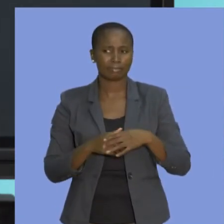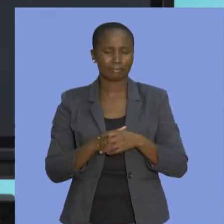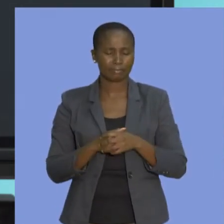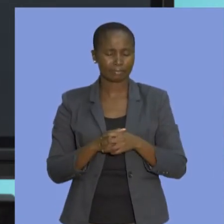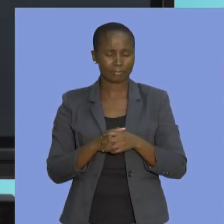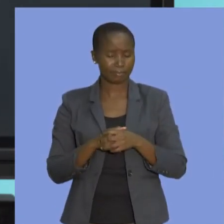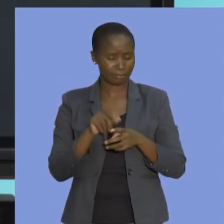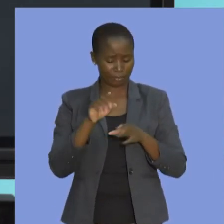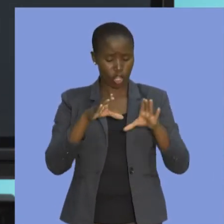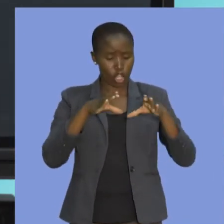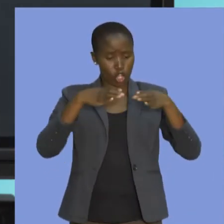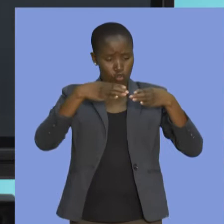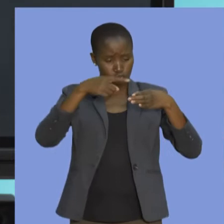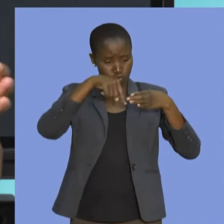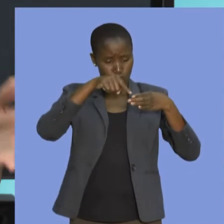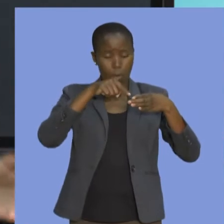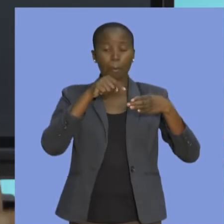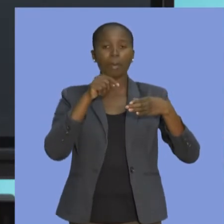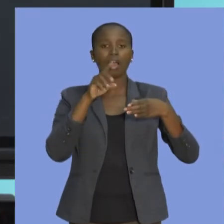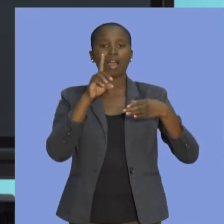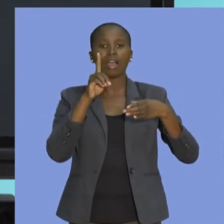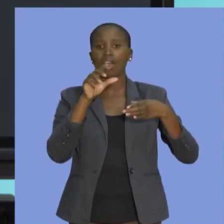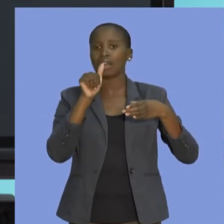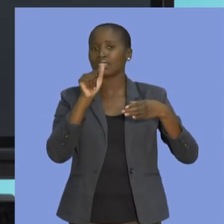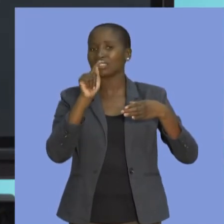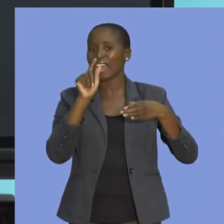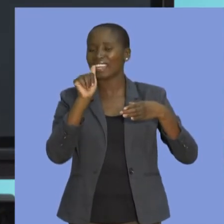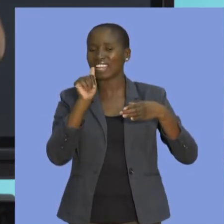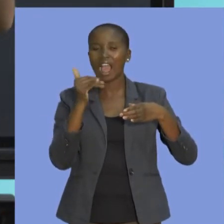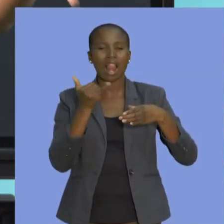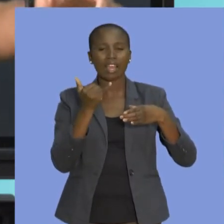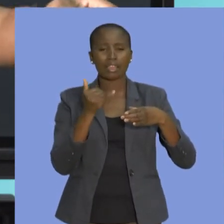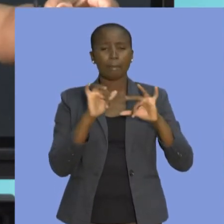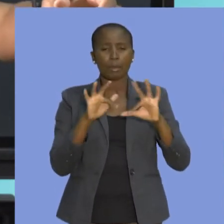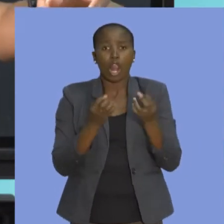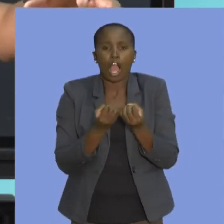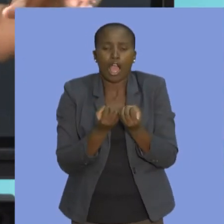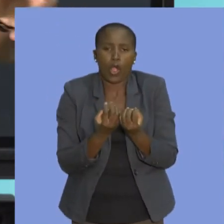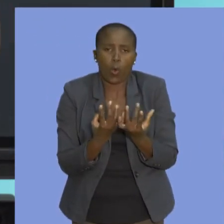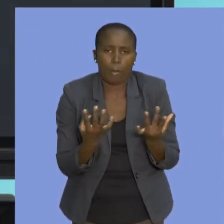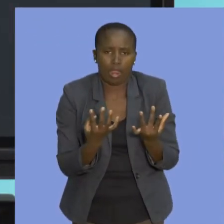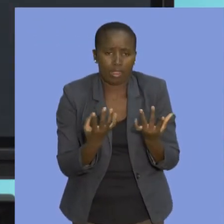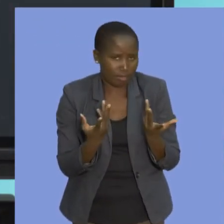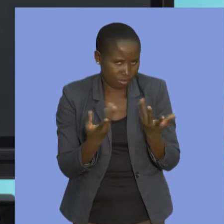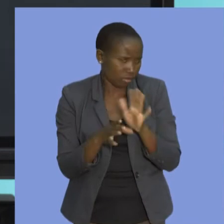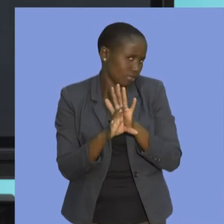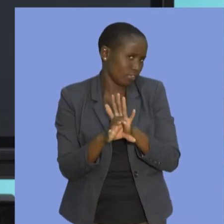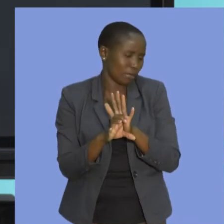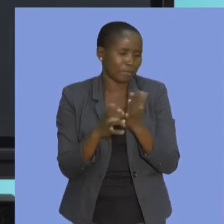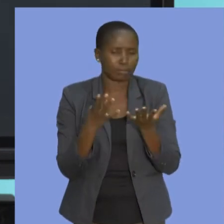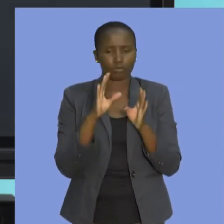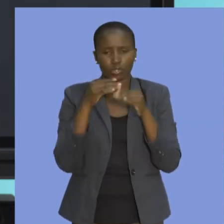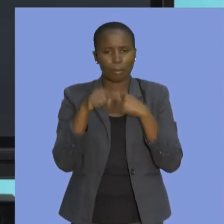Group data can be how many people between the age. Even if you look at how